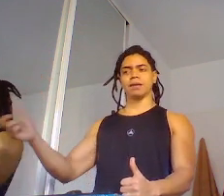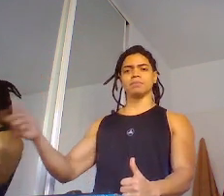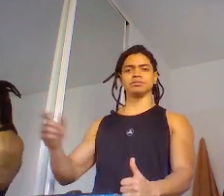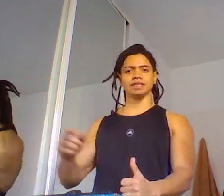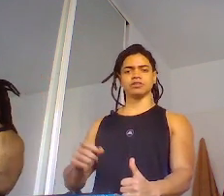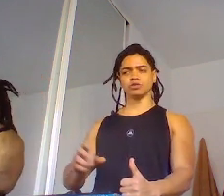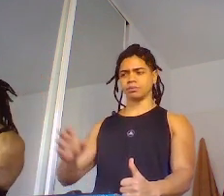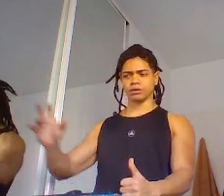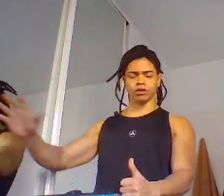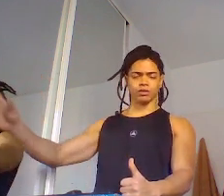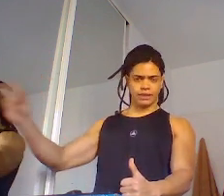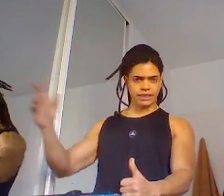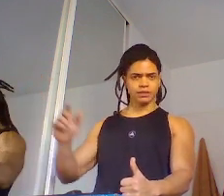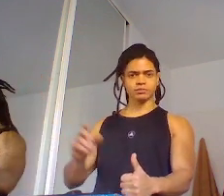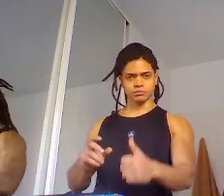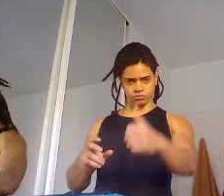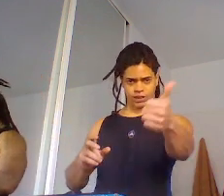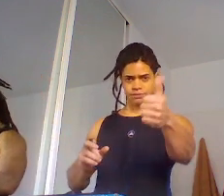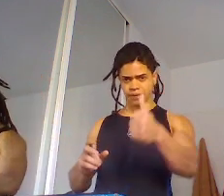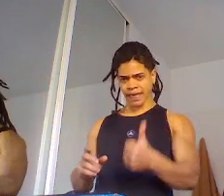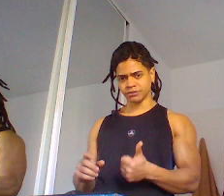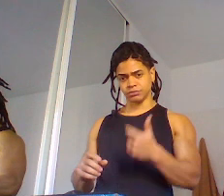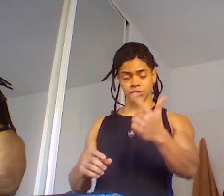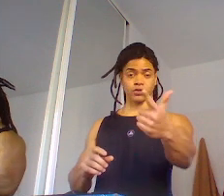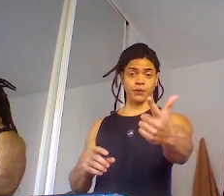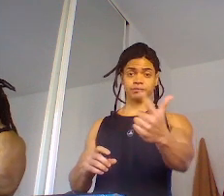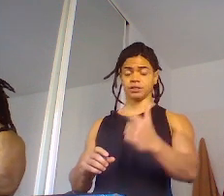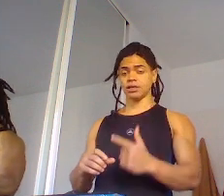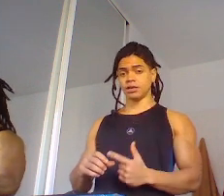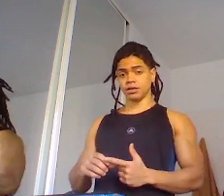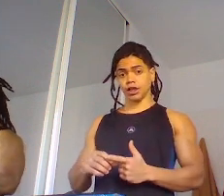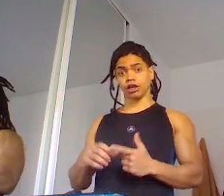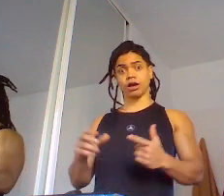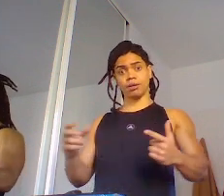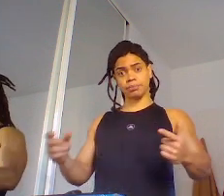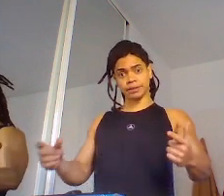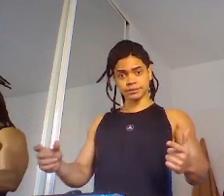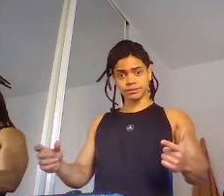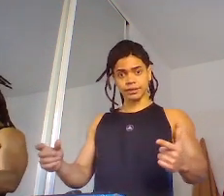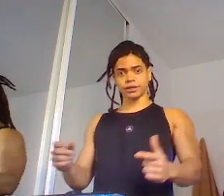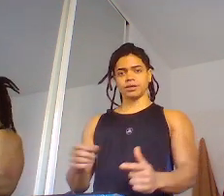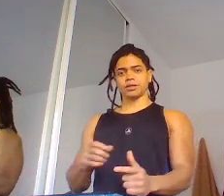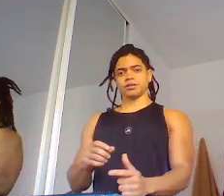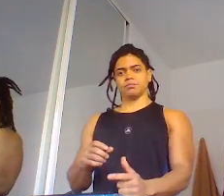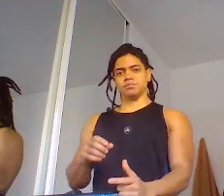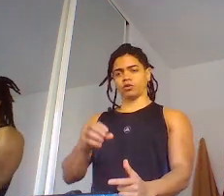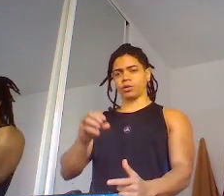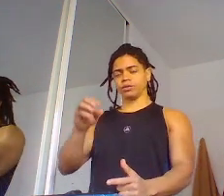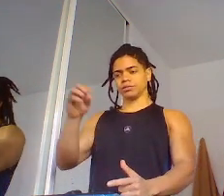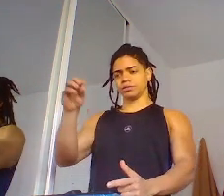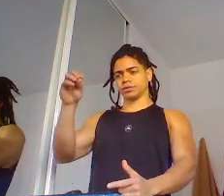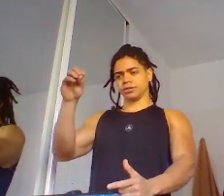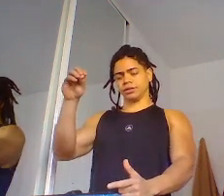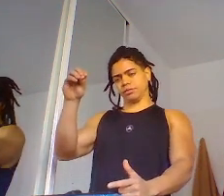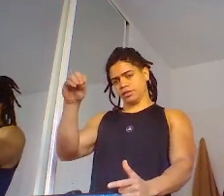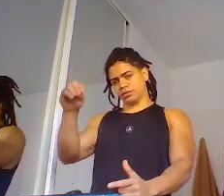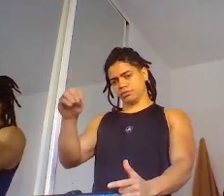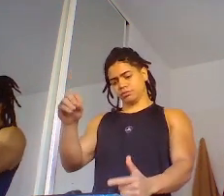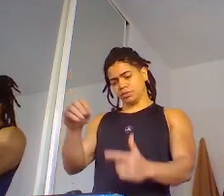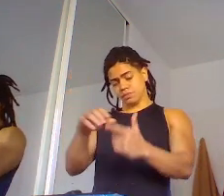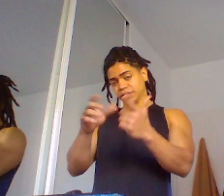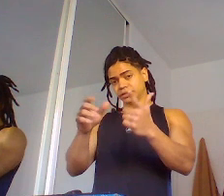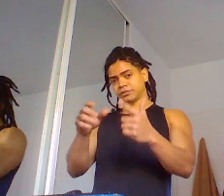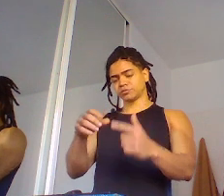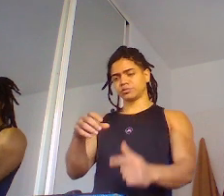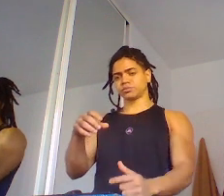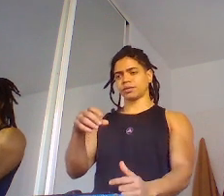the repayment schedule, among other details. You have banks. The other is companies between